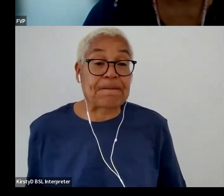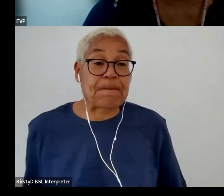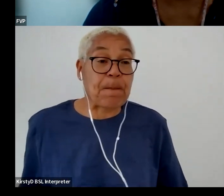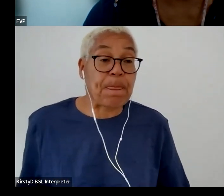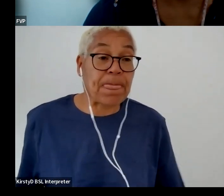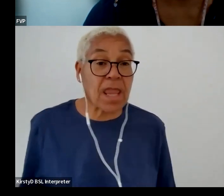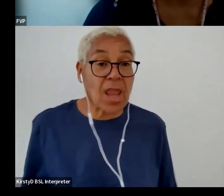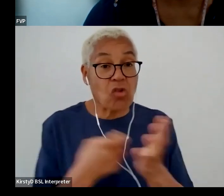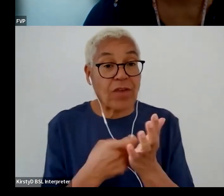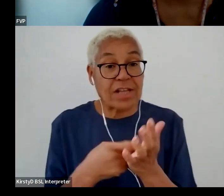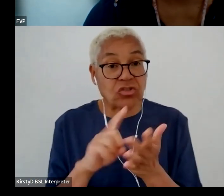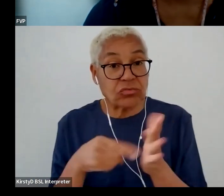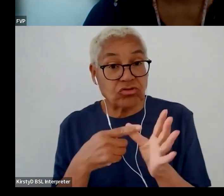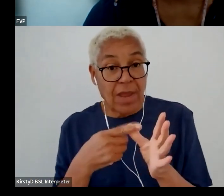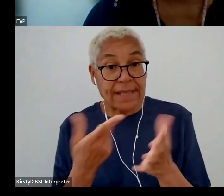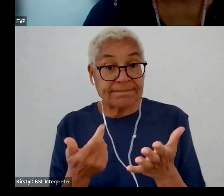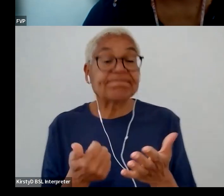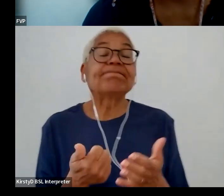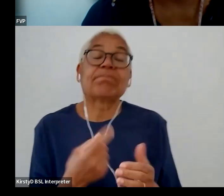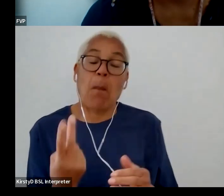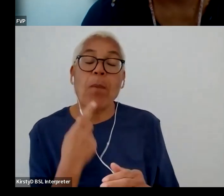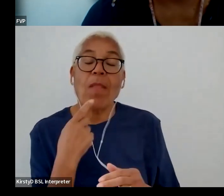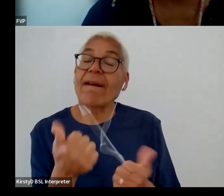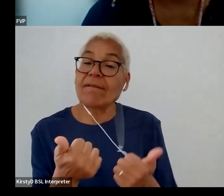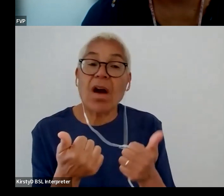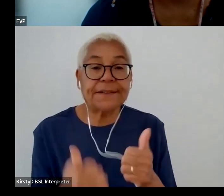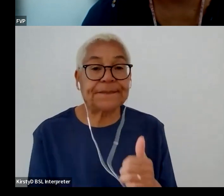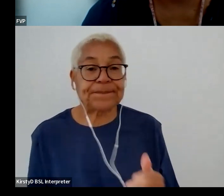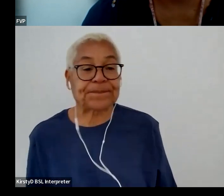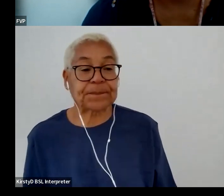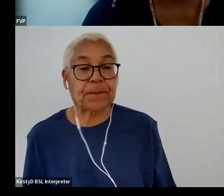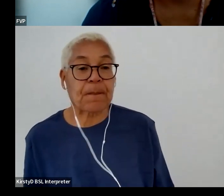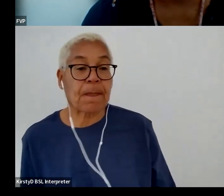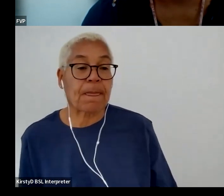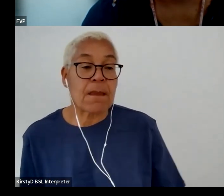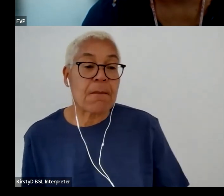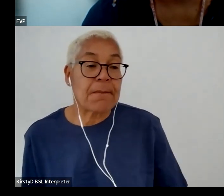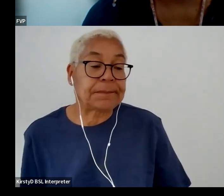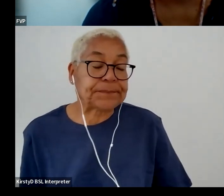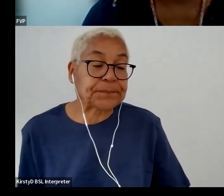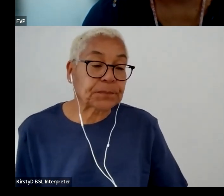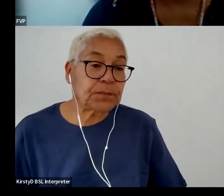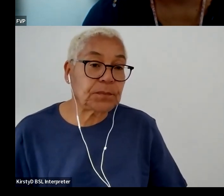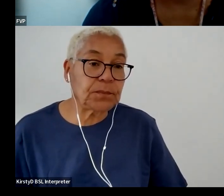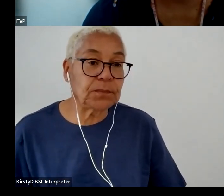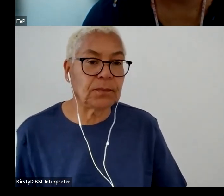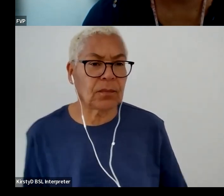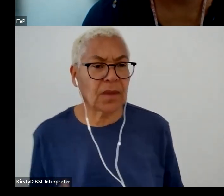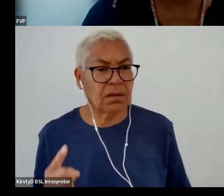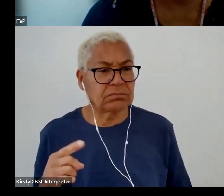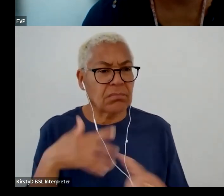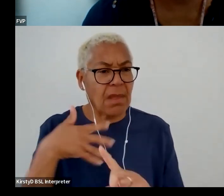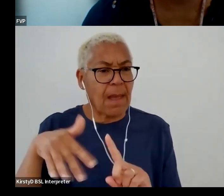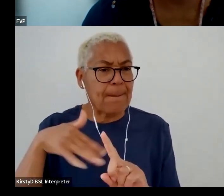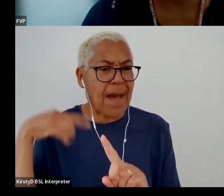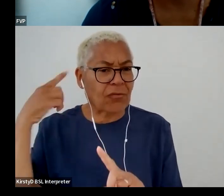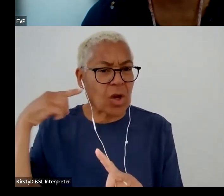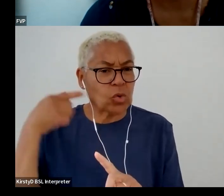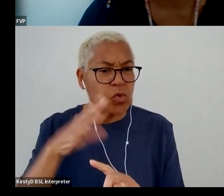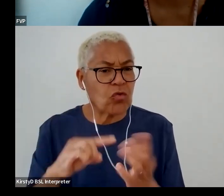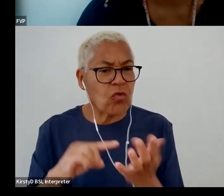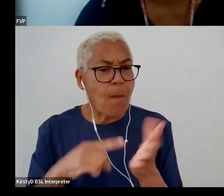Rachel, Jane? Yep, that's fine. All right. Brilliant. Oh, background noise,